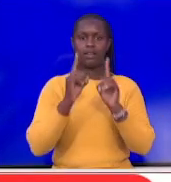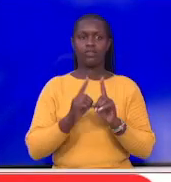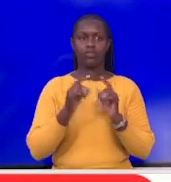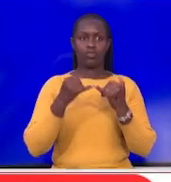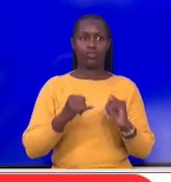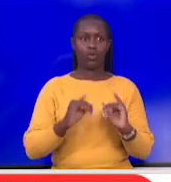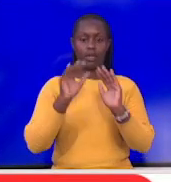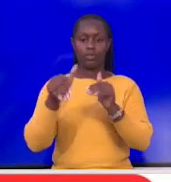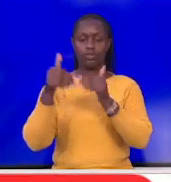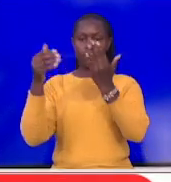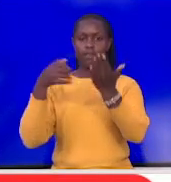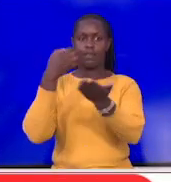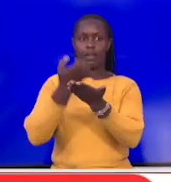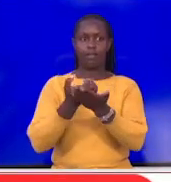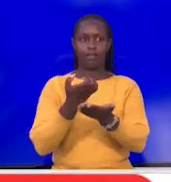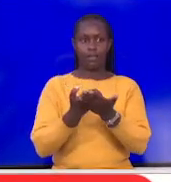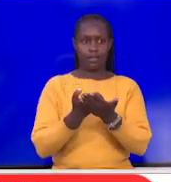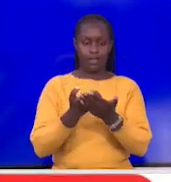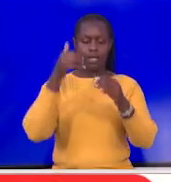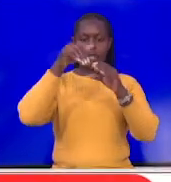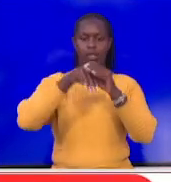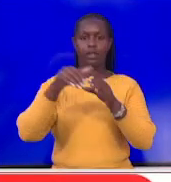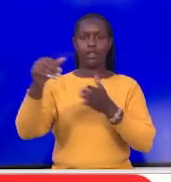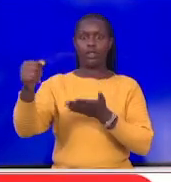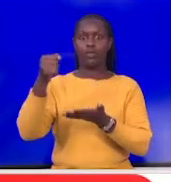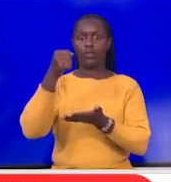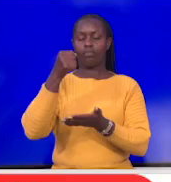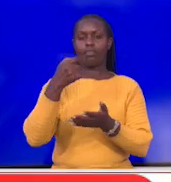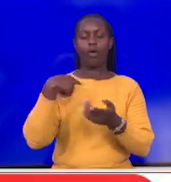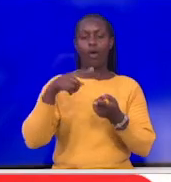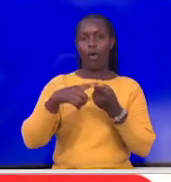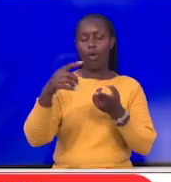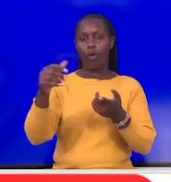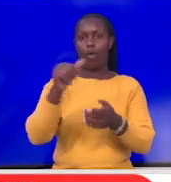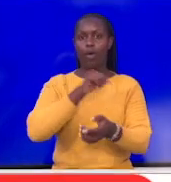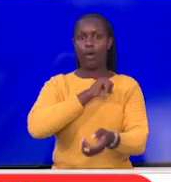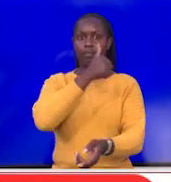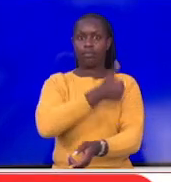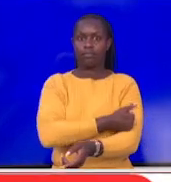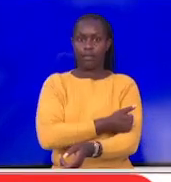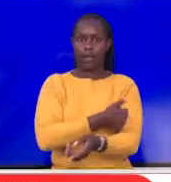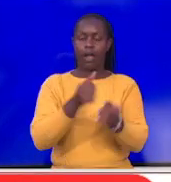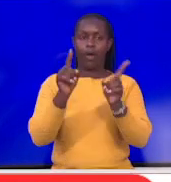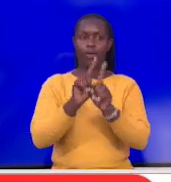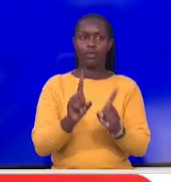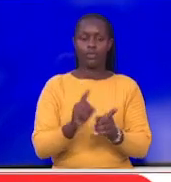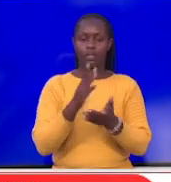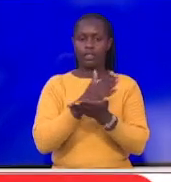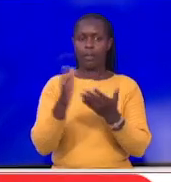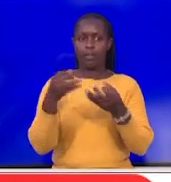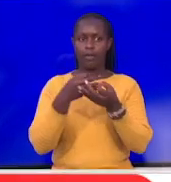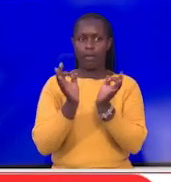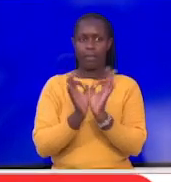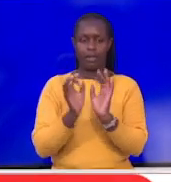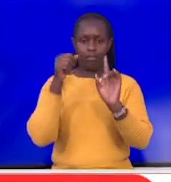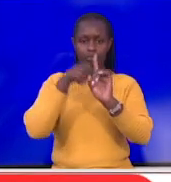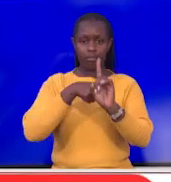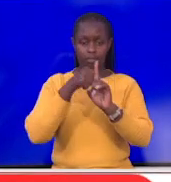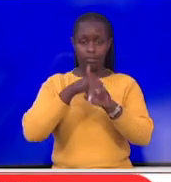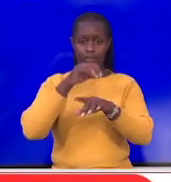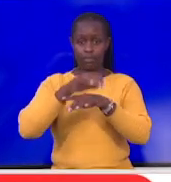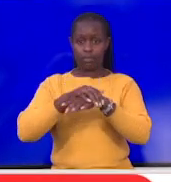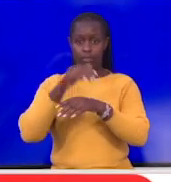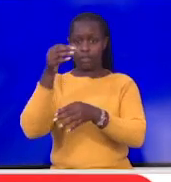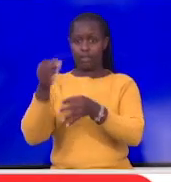give evidence before the relevant authorities, this making the families' chances of getting justice very slim.